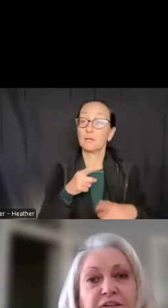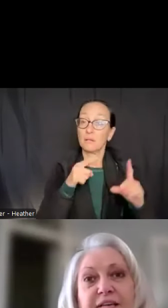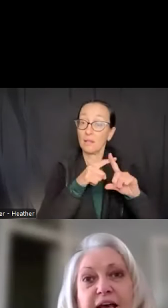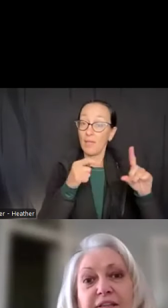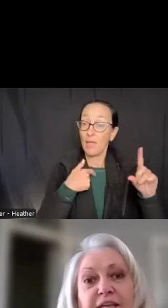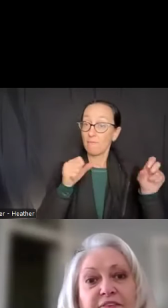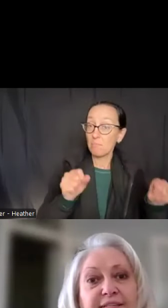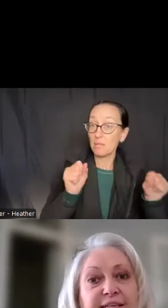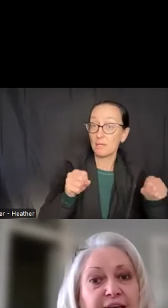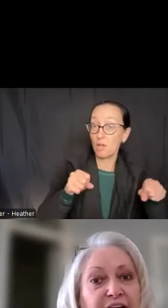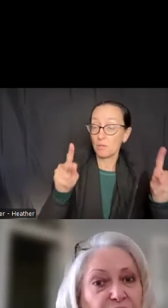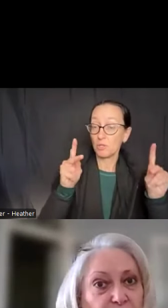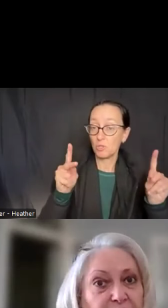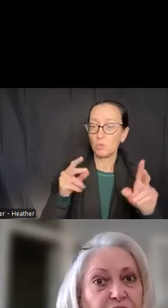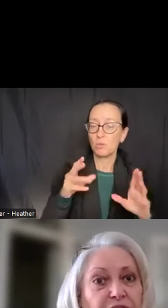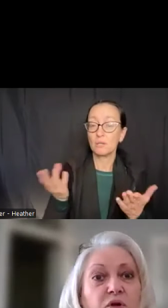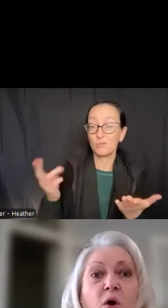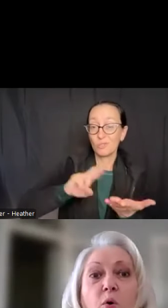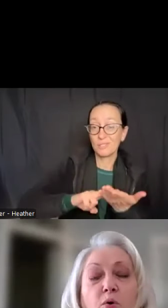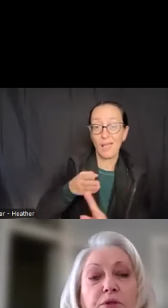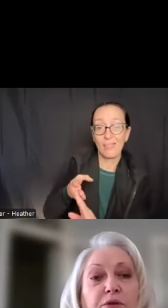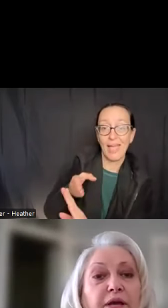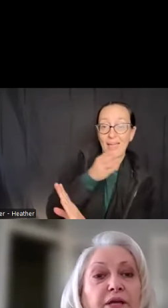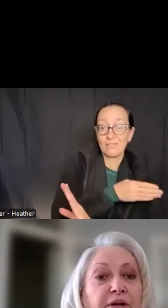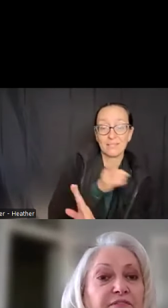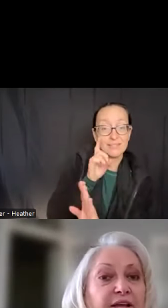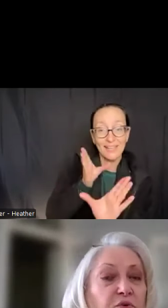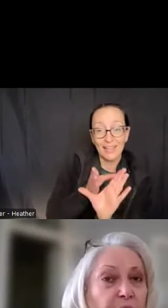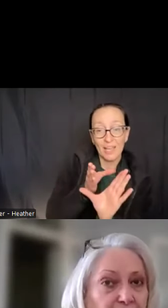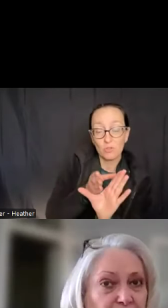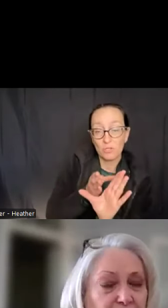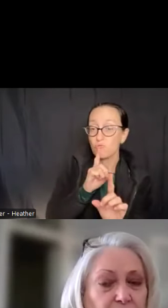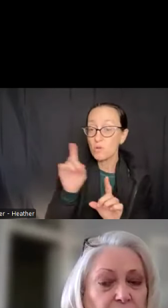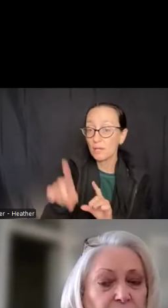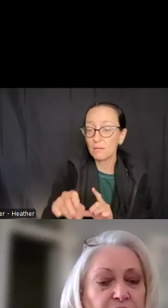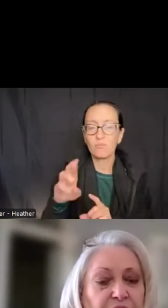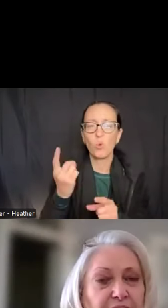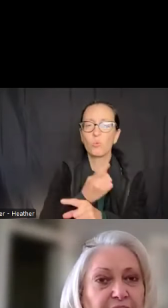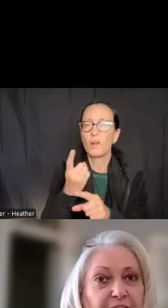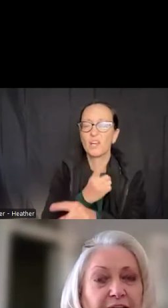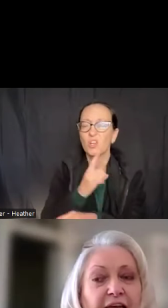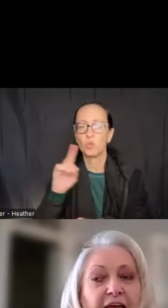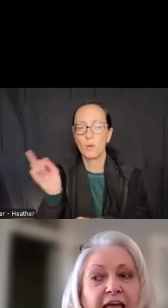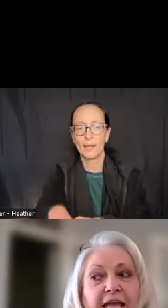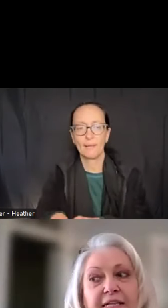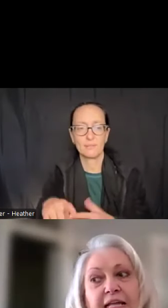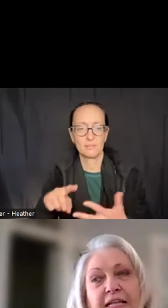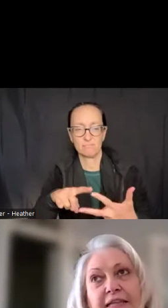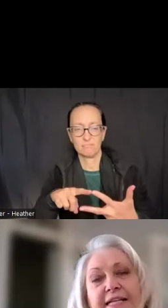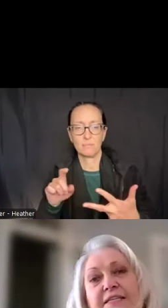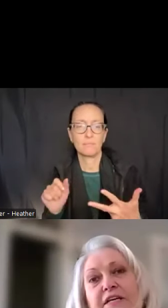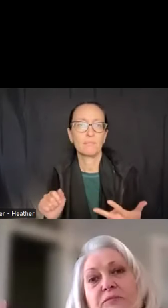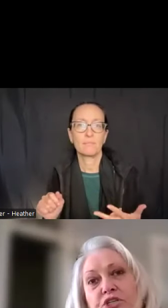opportunity to sign the advanced psychiatric directives or the regular advanced directives? So that again,